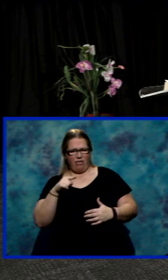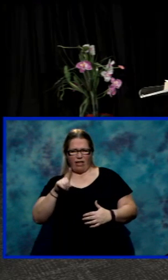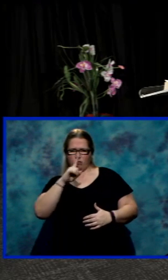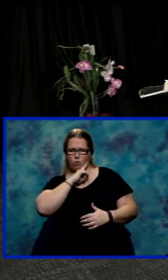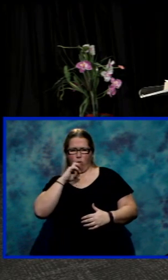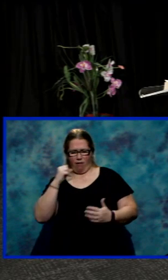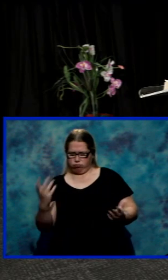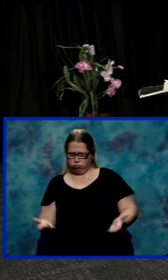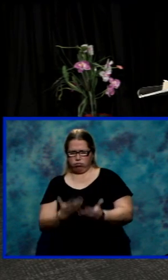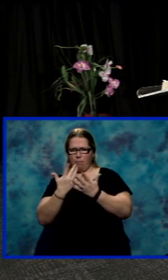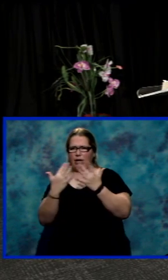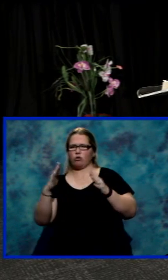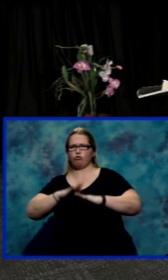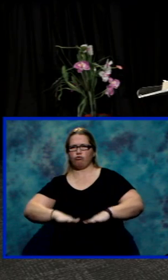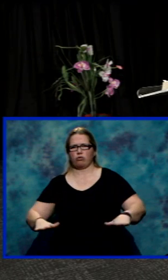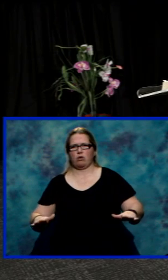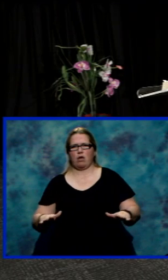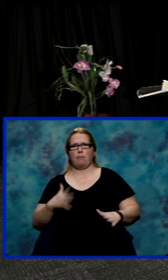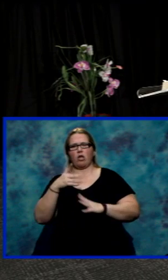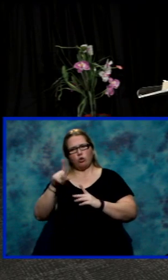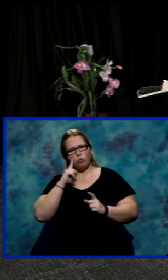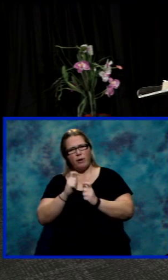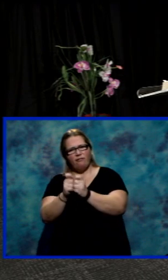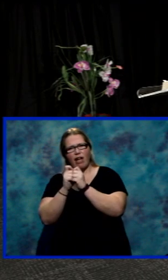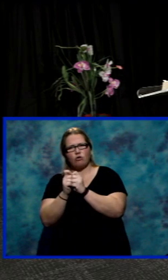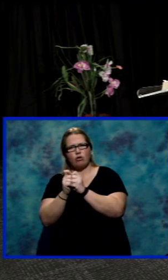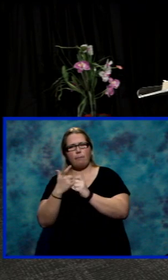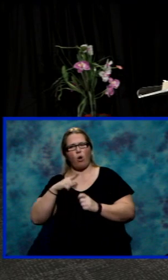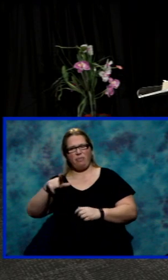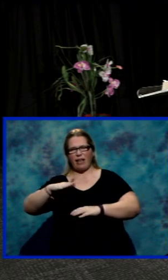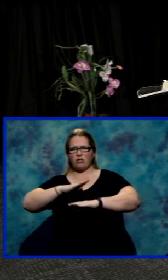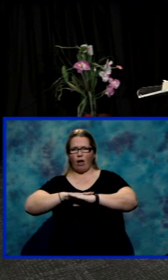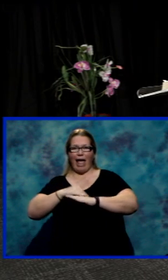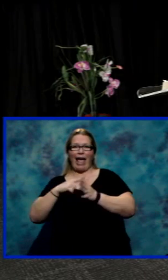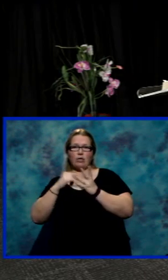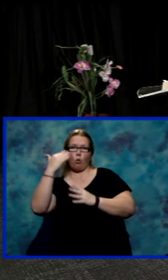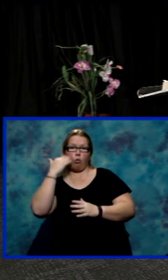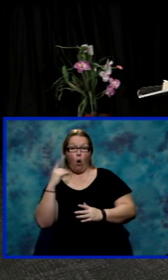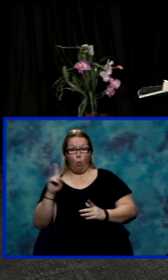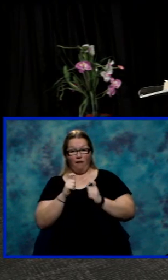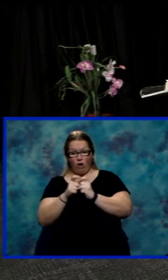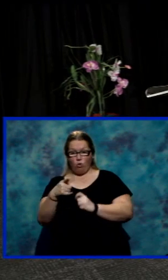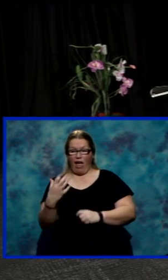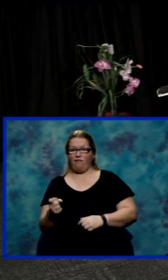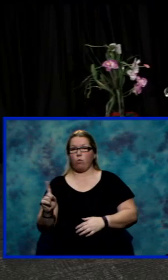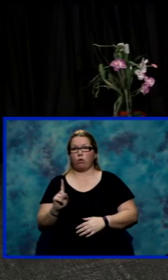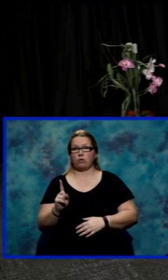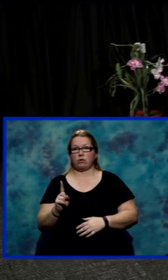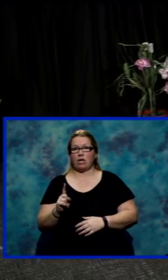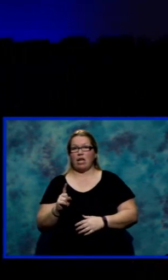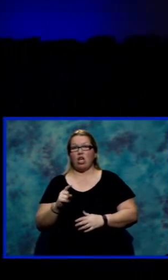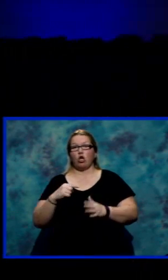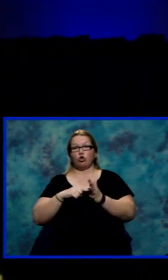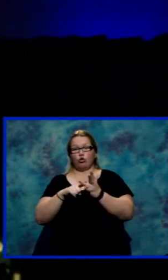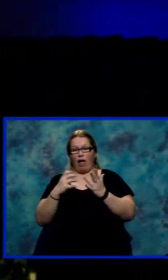produce a lot of children. And therefore, she's going to be valuable, because in that day and age, as a woman, the only value that you had was in the